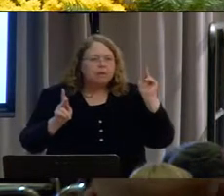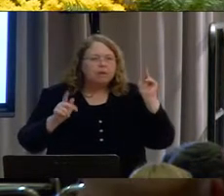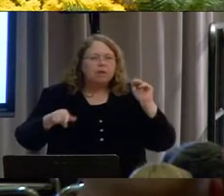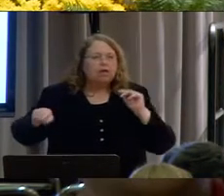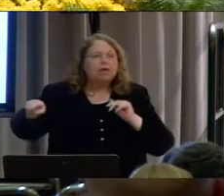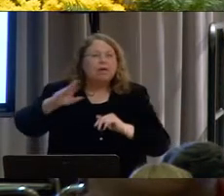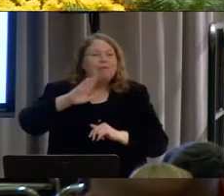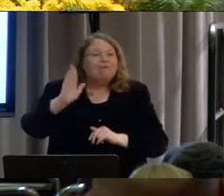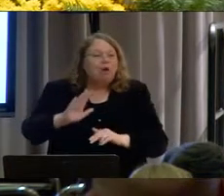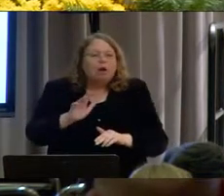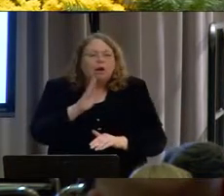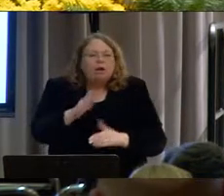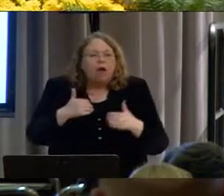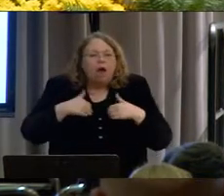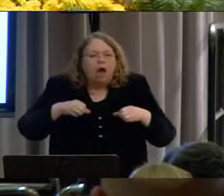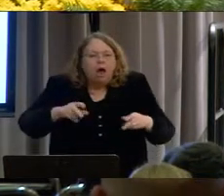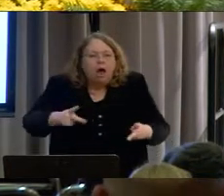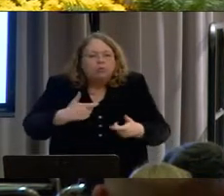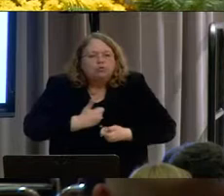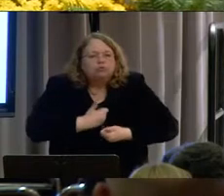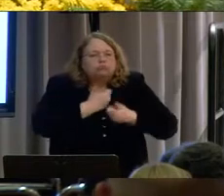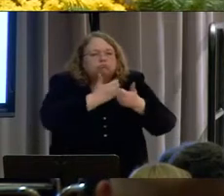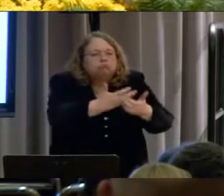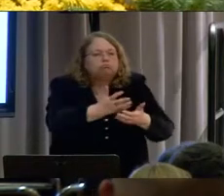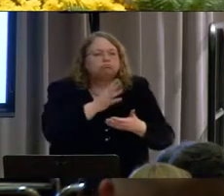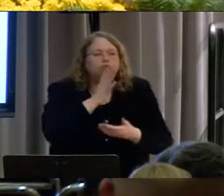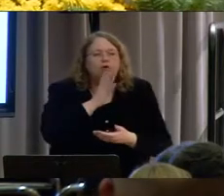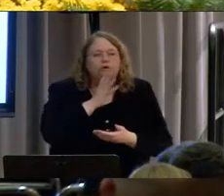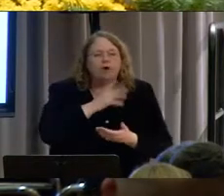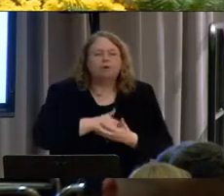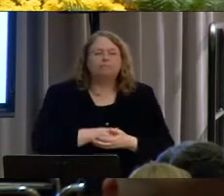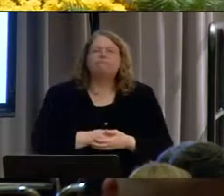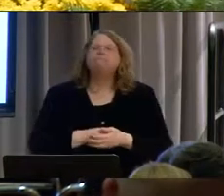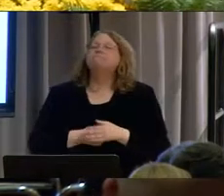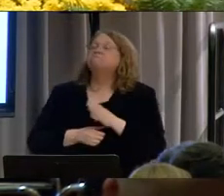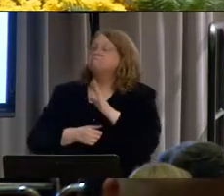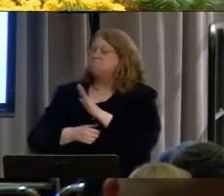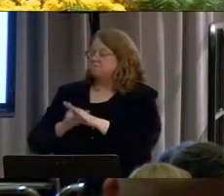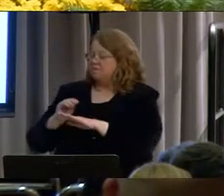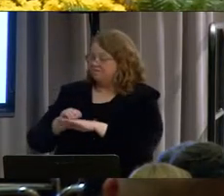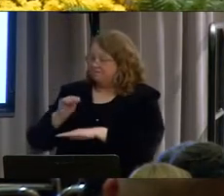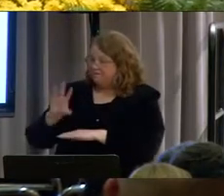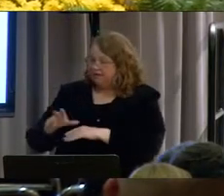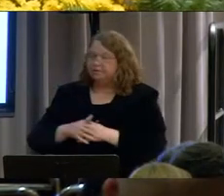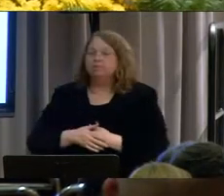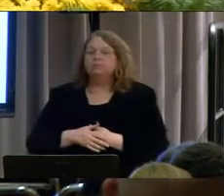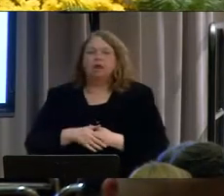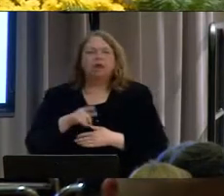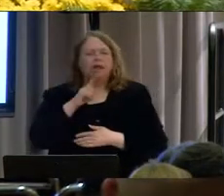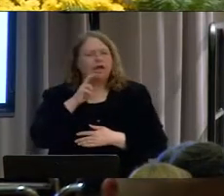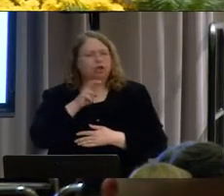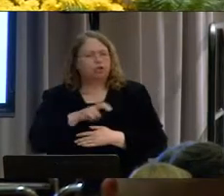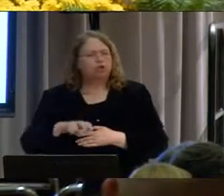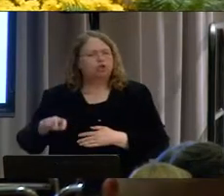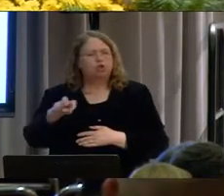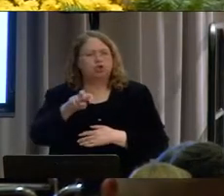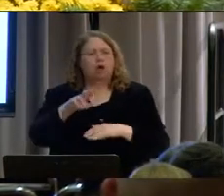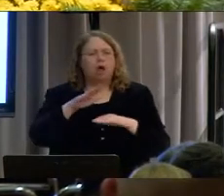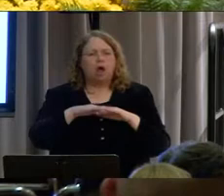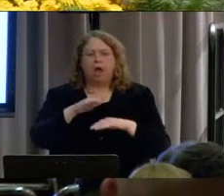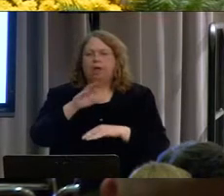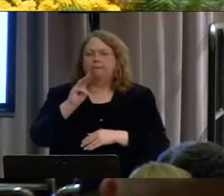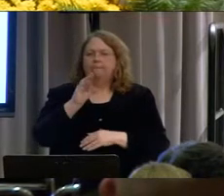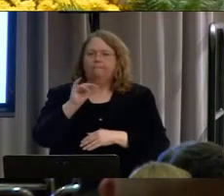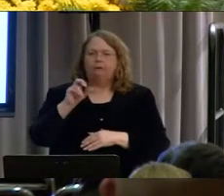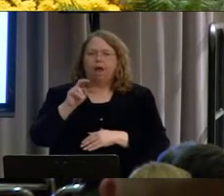heard. Thanks, Mike. I'd say there was a journey on the Monument Avenue Commission, a lot of people that